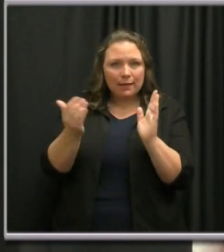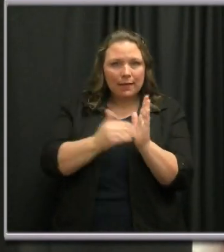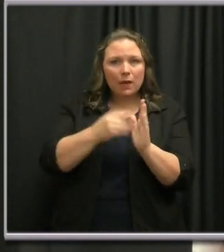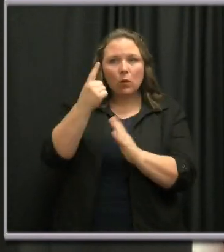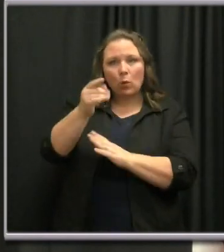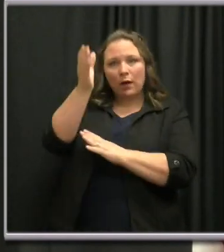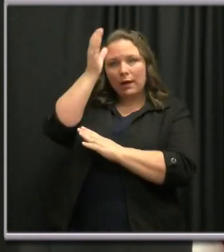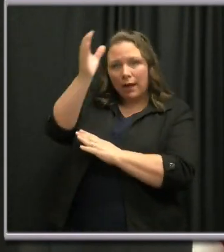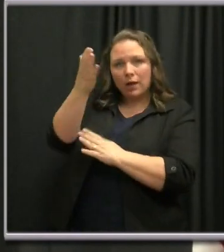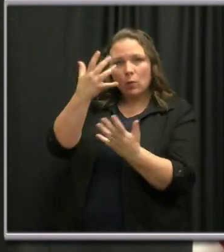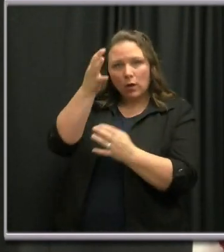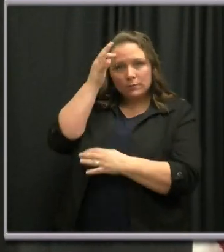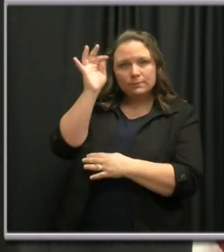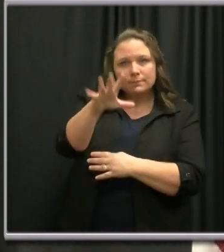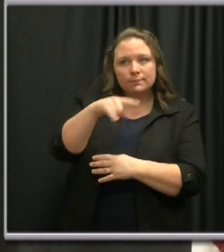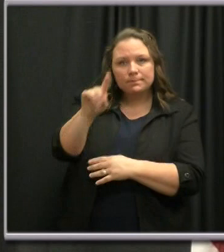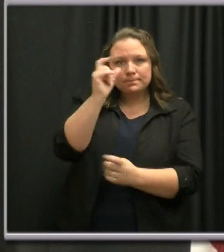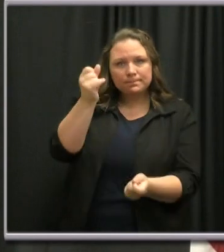I'd like us